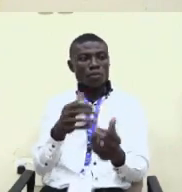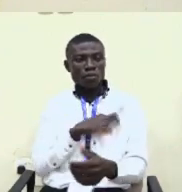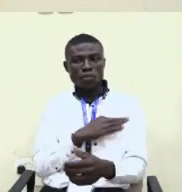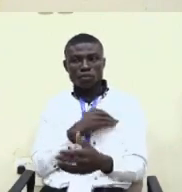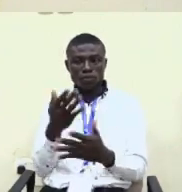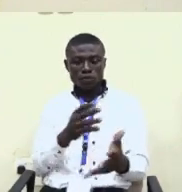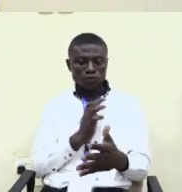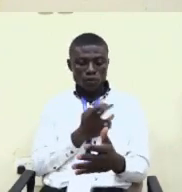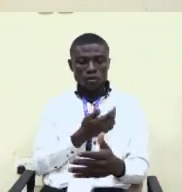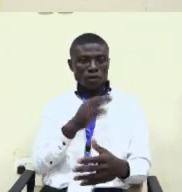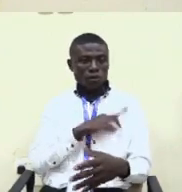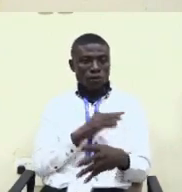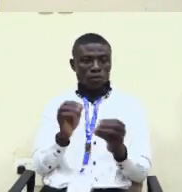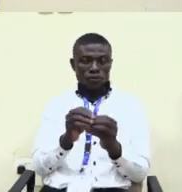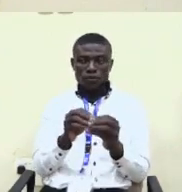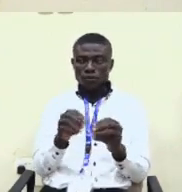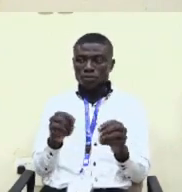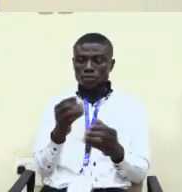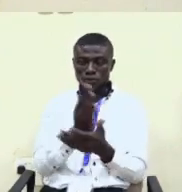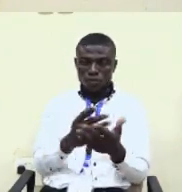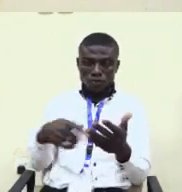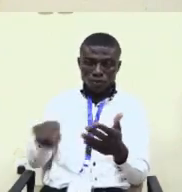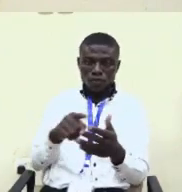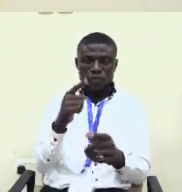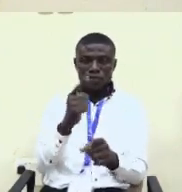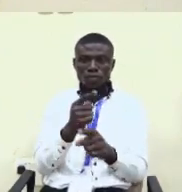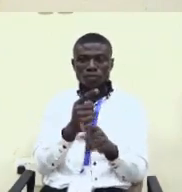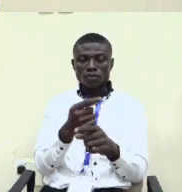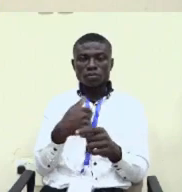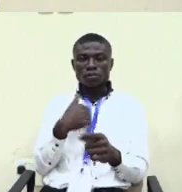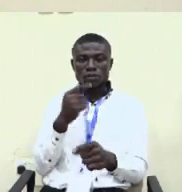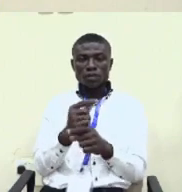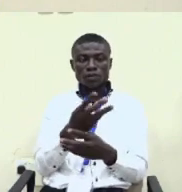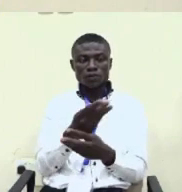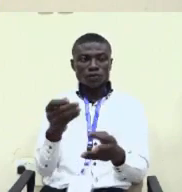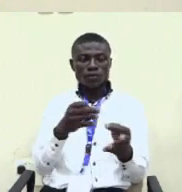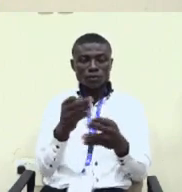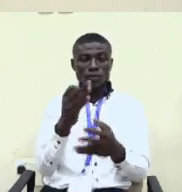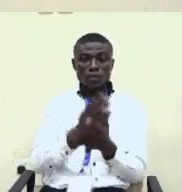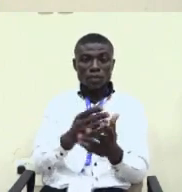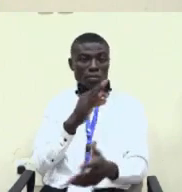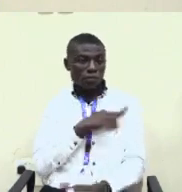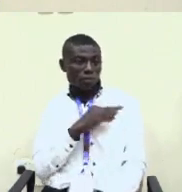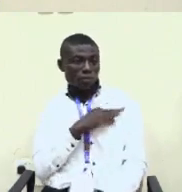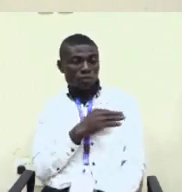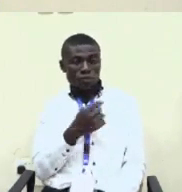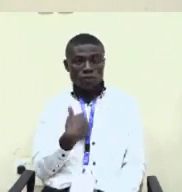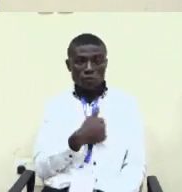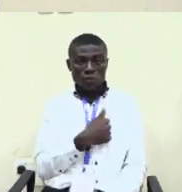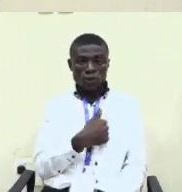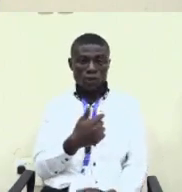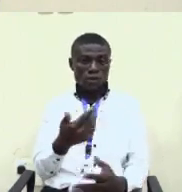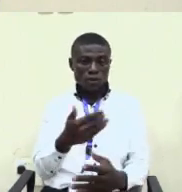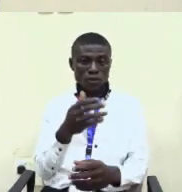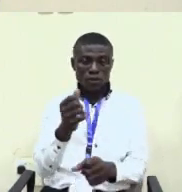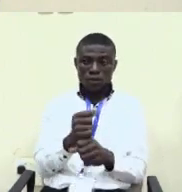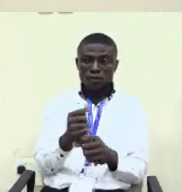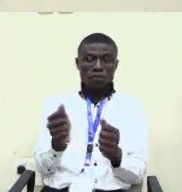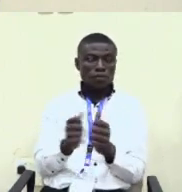benefits. And some of them, I'll just mention few. Some of the benefits that accrued to